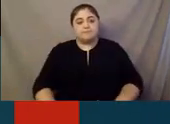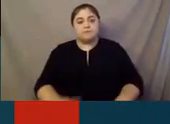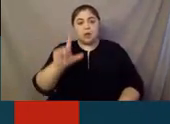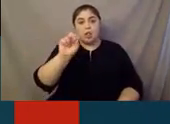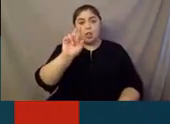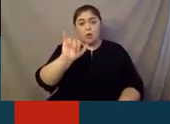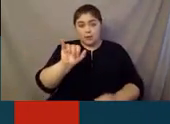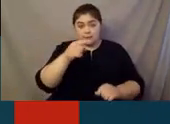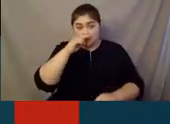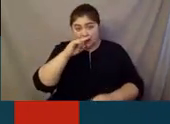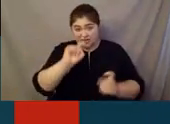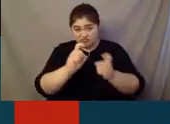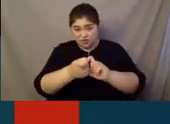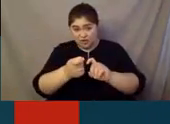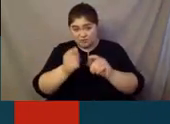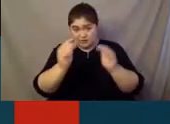change the slide for me, thank you.